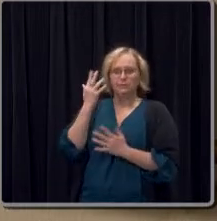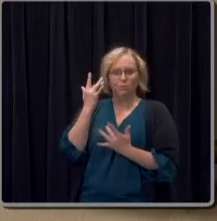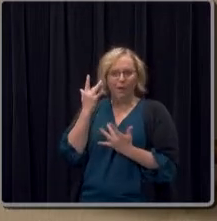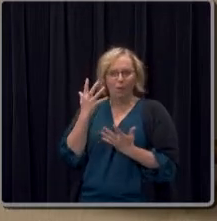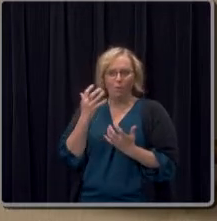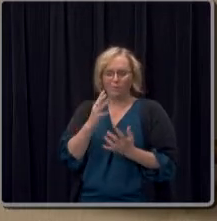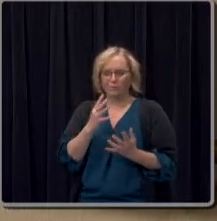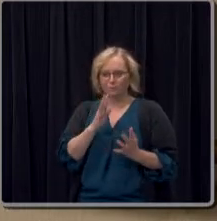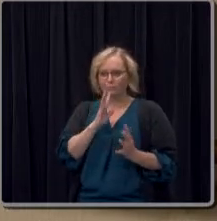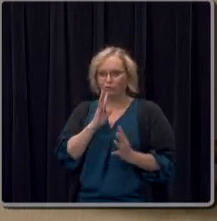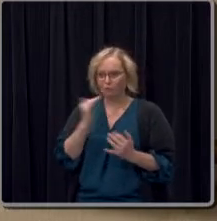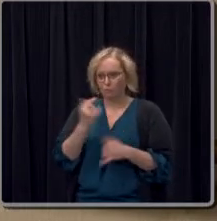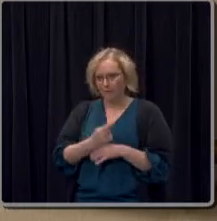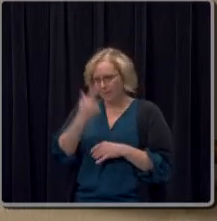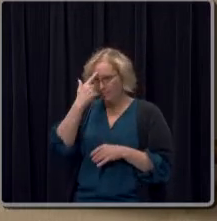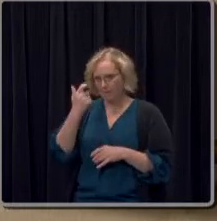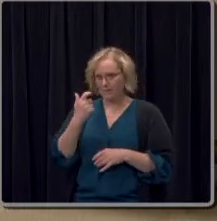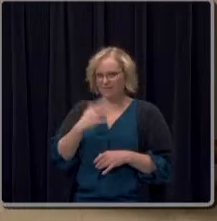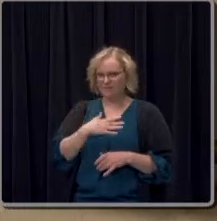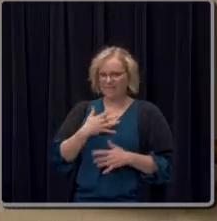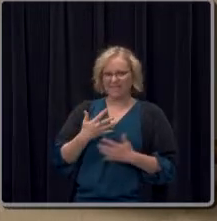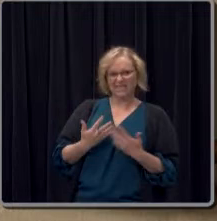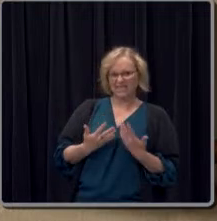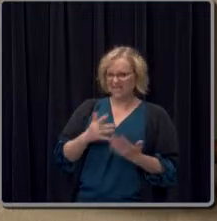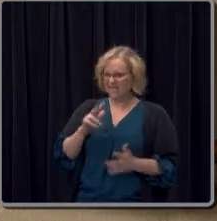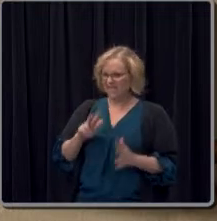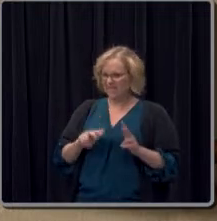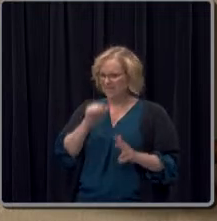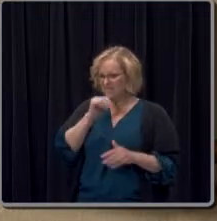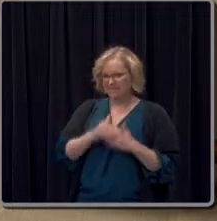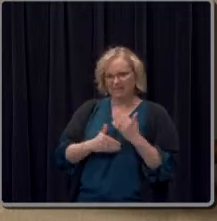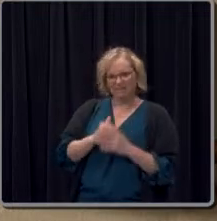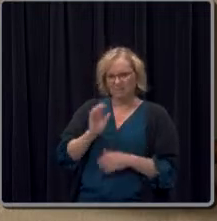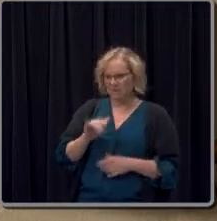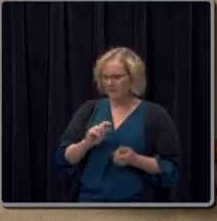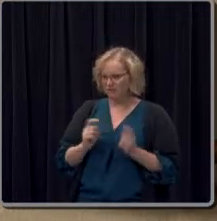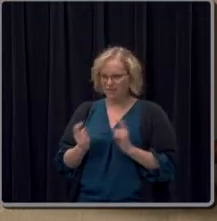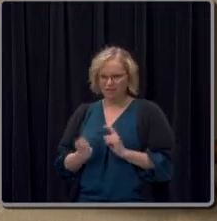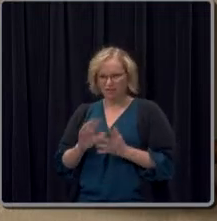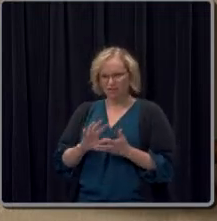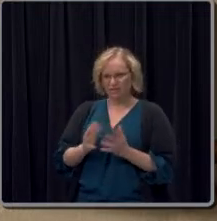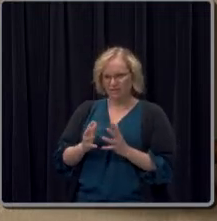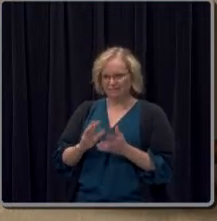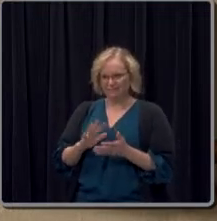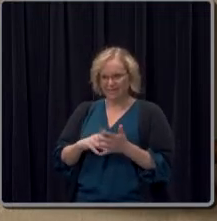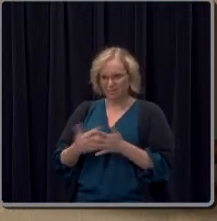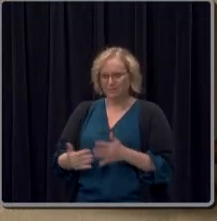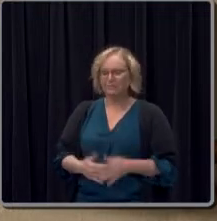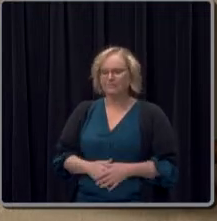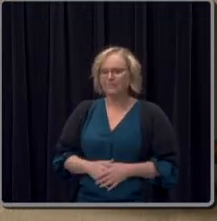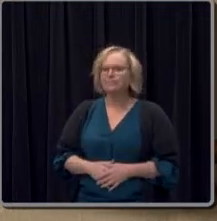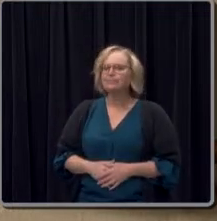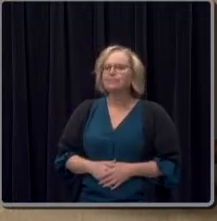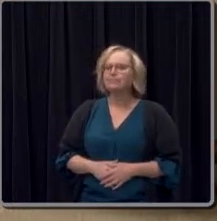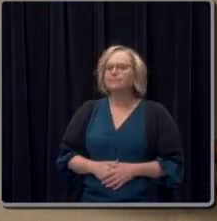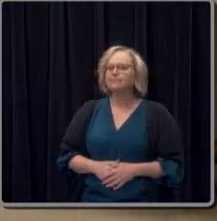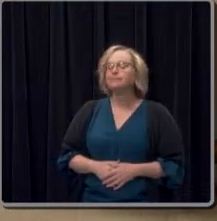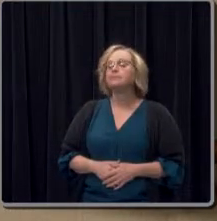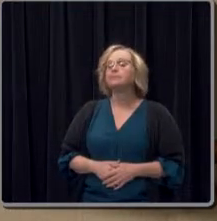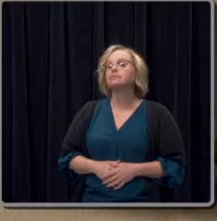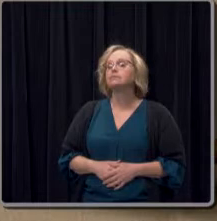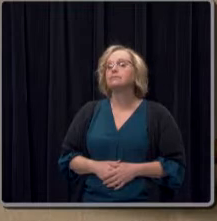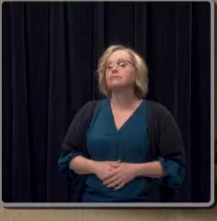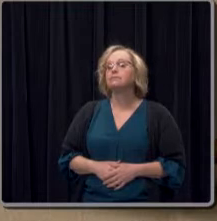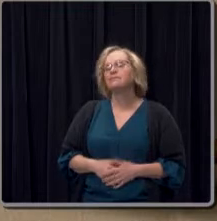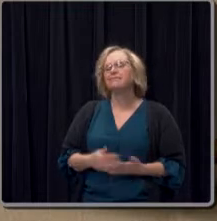you today, because of my discomfort of the idea and where we were heading. As it doesn't